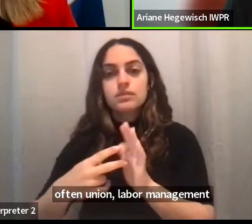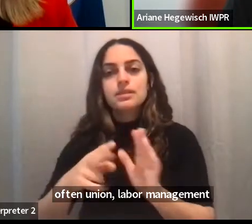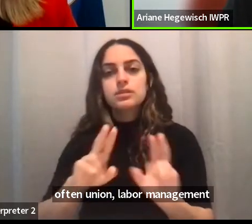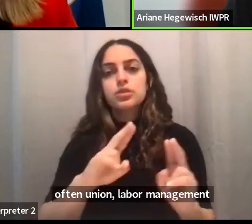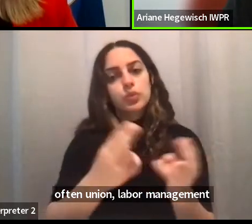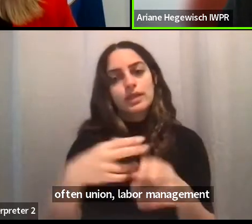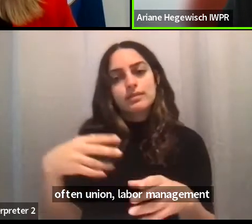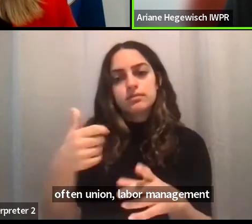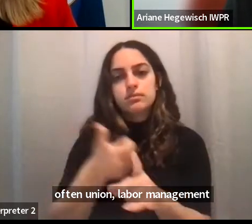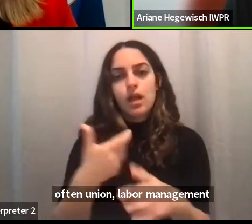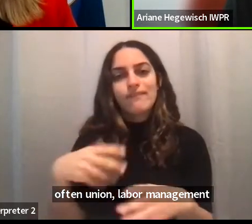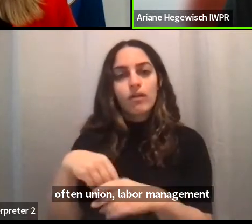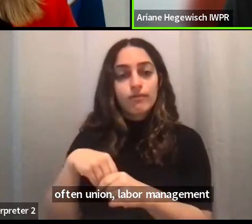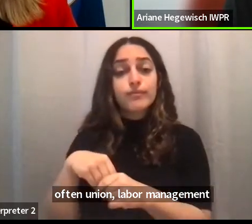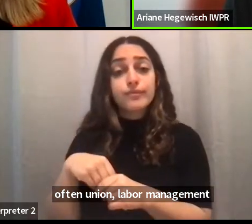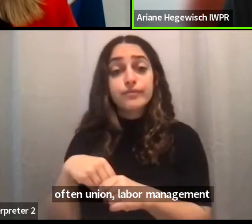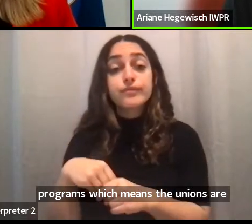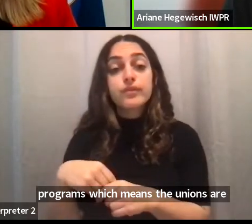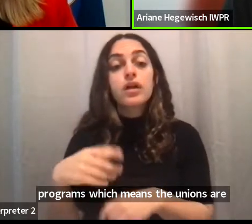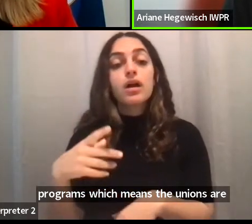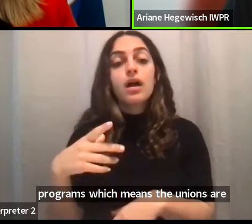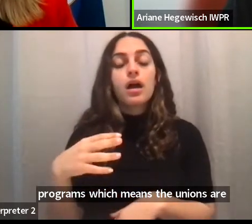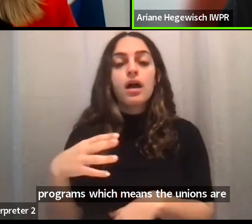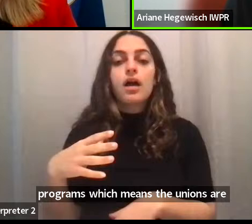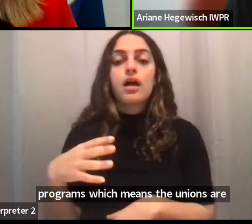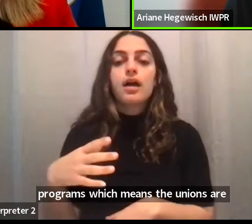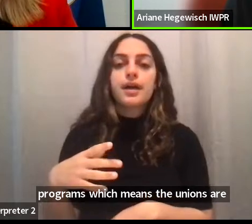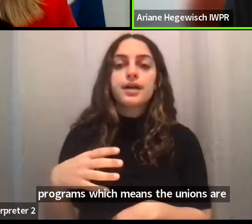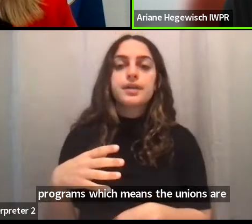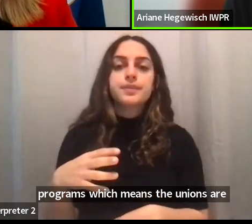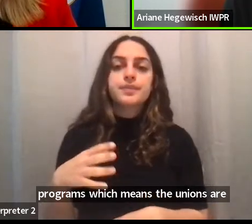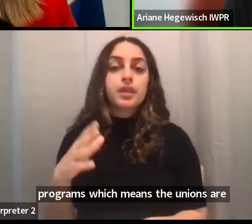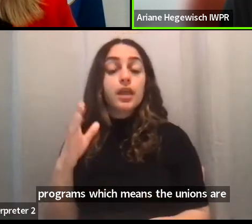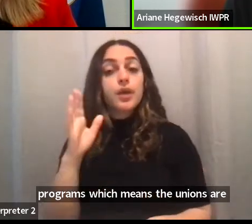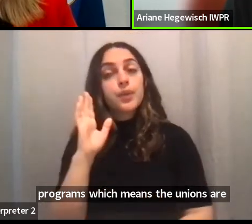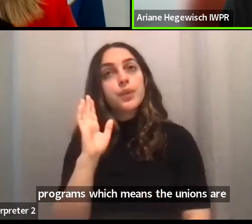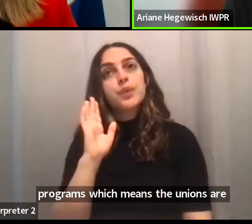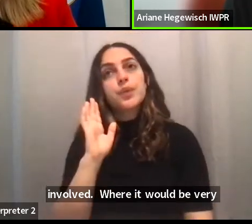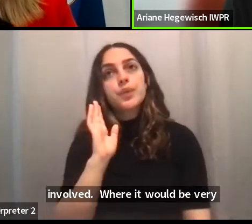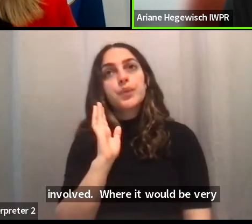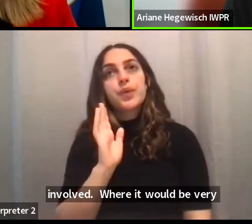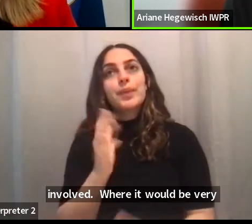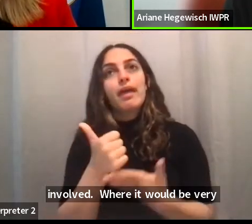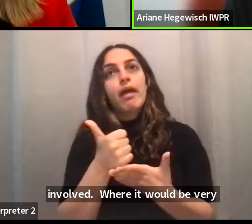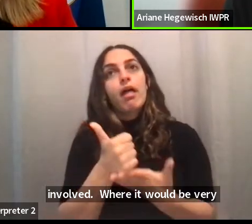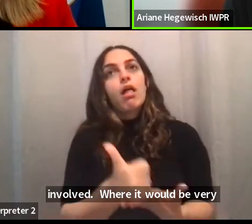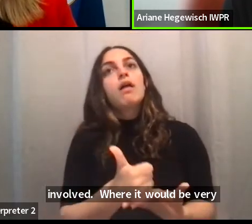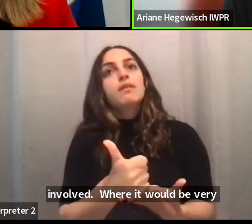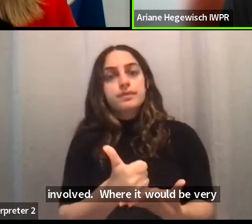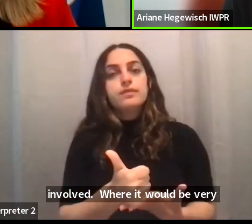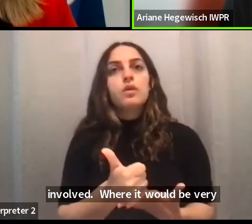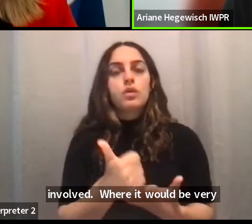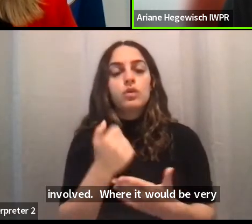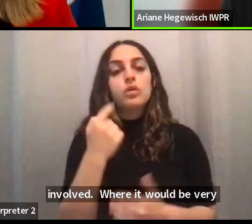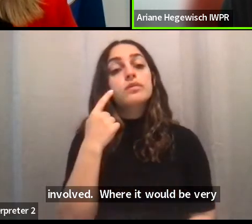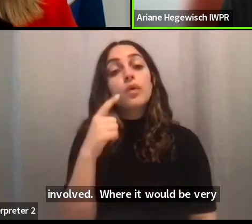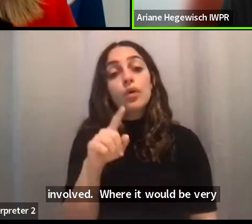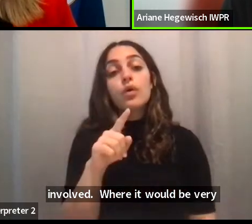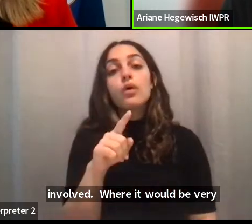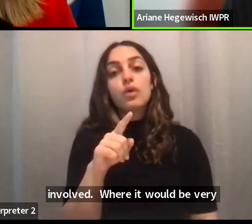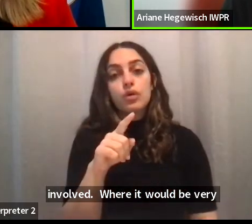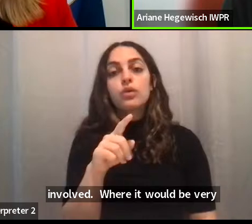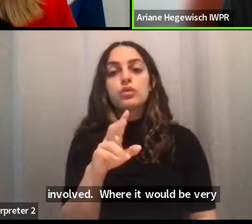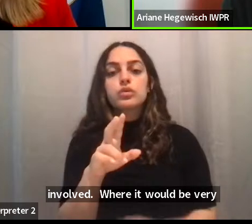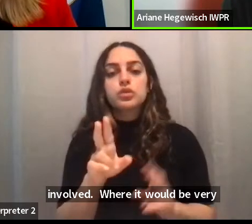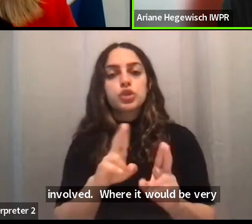involved where it would be very helpful for unions to publicize